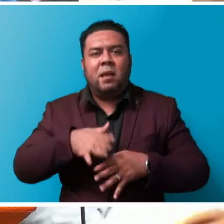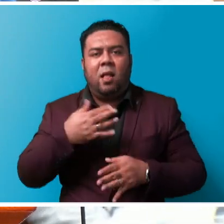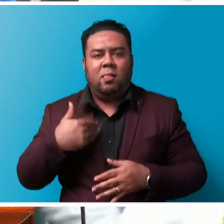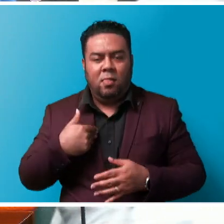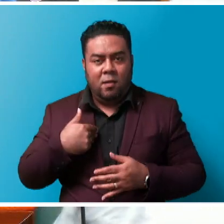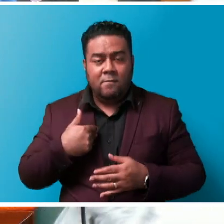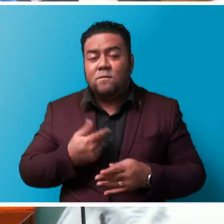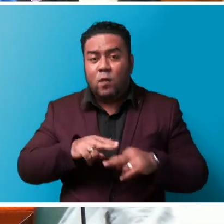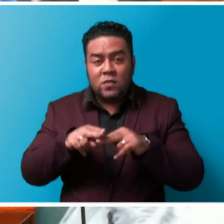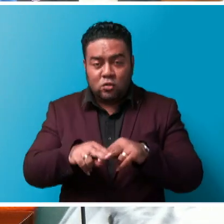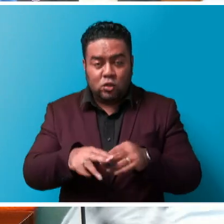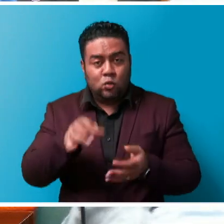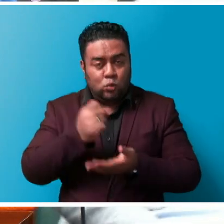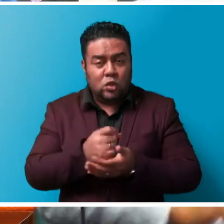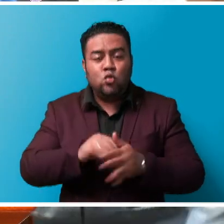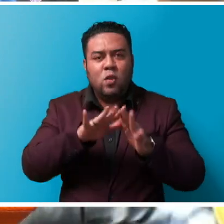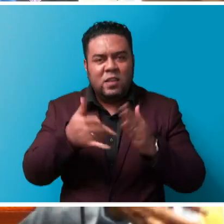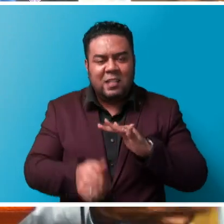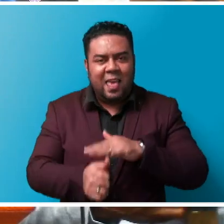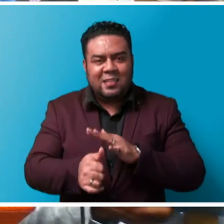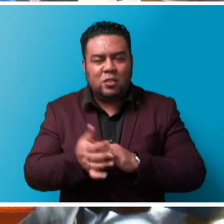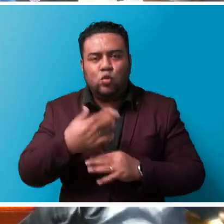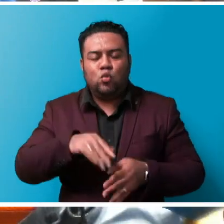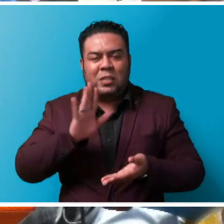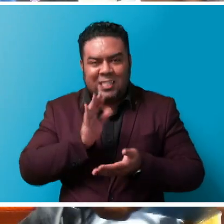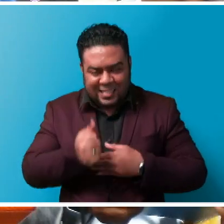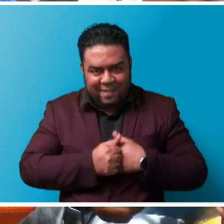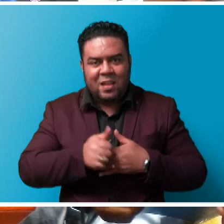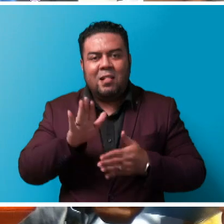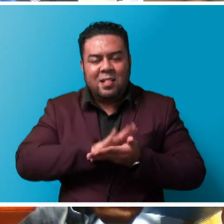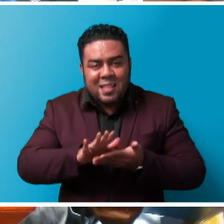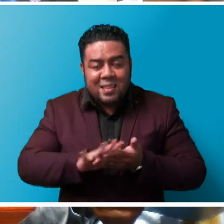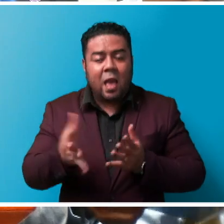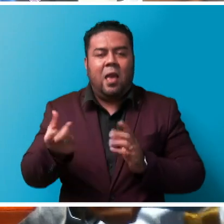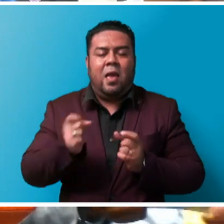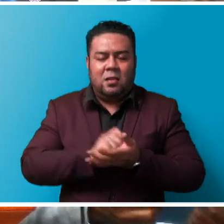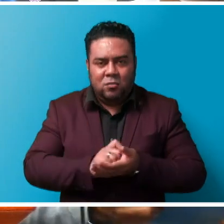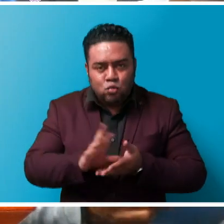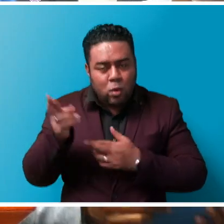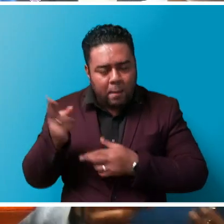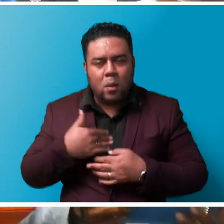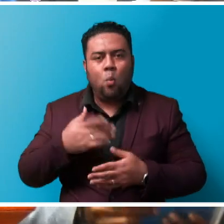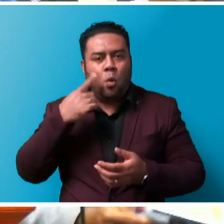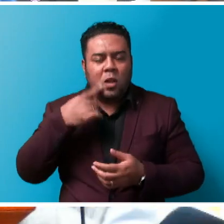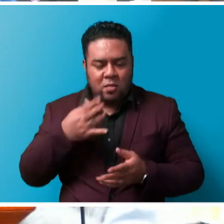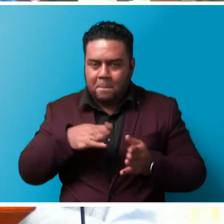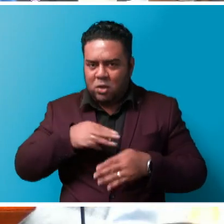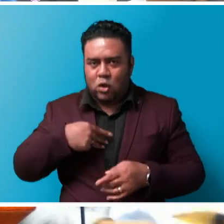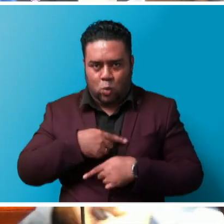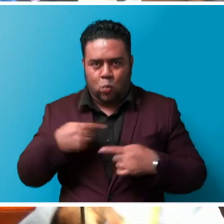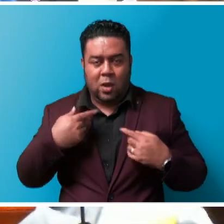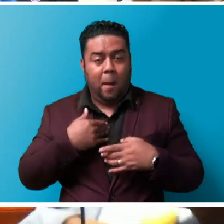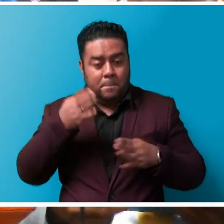Fiji, ensuring universal access to safe, clean, and reliable water and wastewater services is central to the mission we are in. Our approach